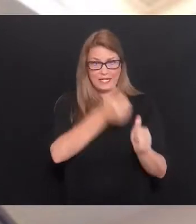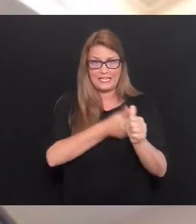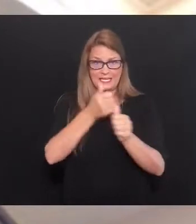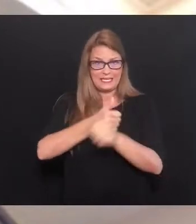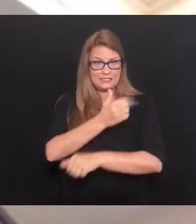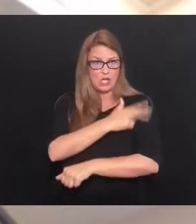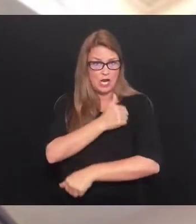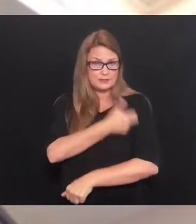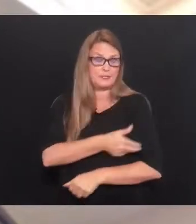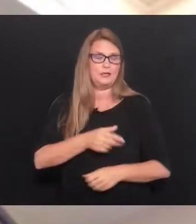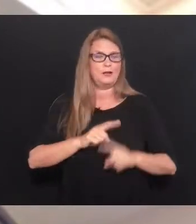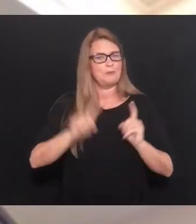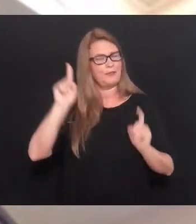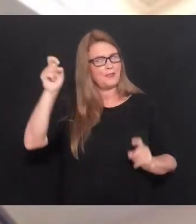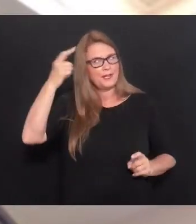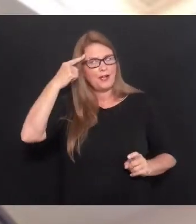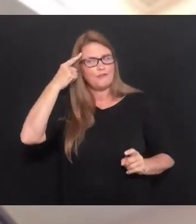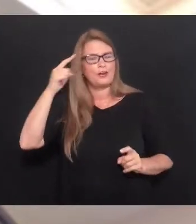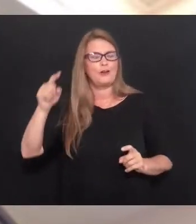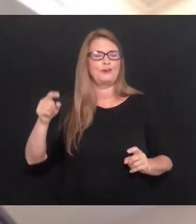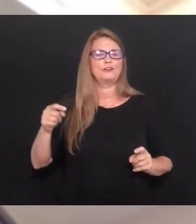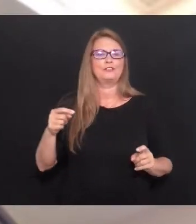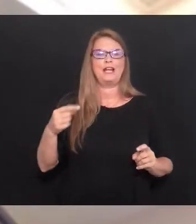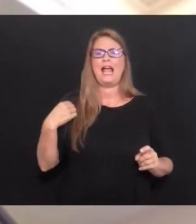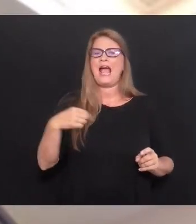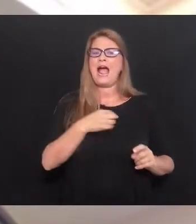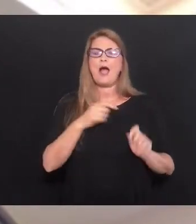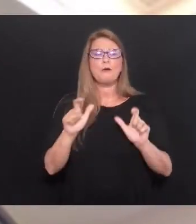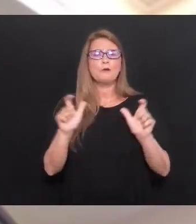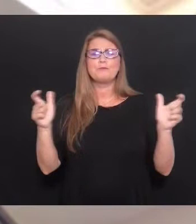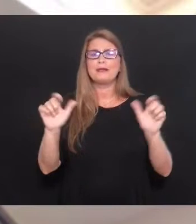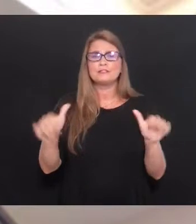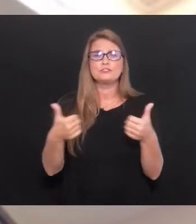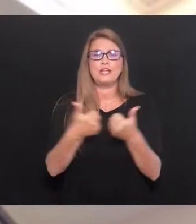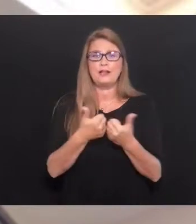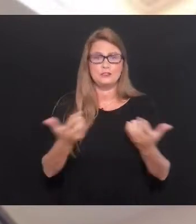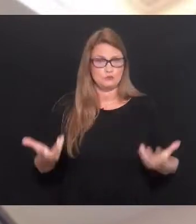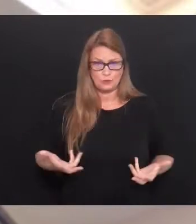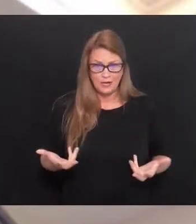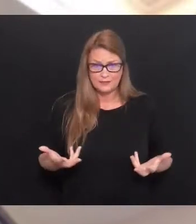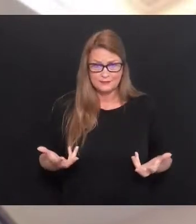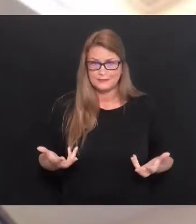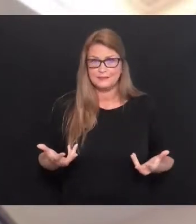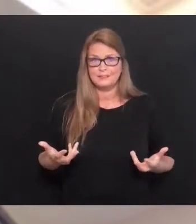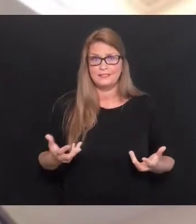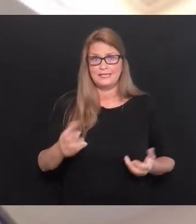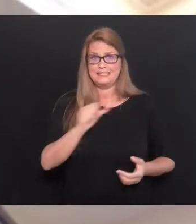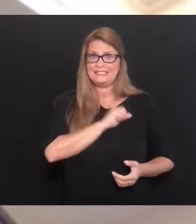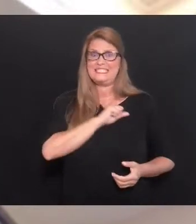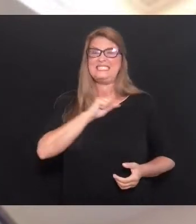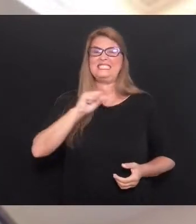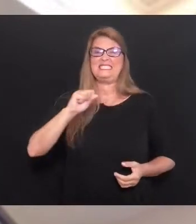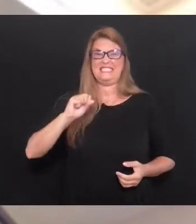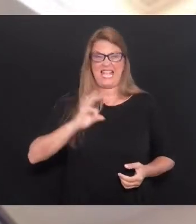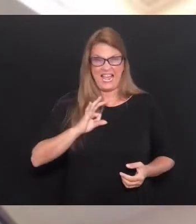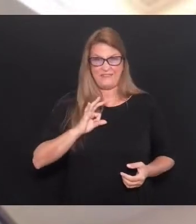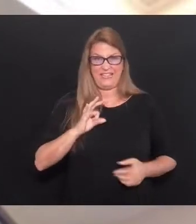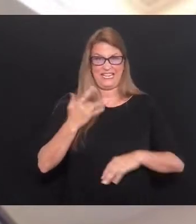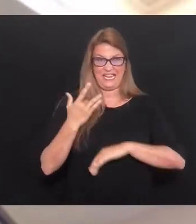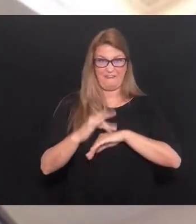governor and others have pointed out, our big challenge right now is that staffing